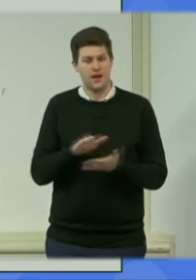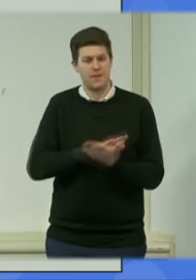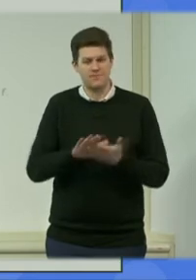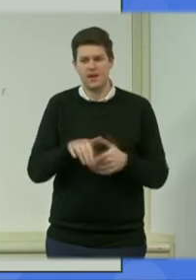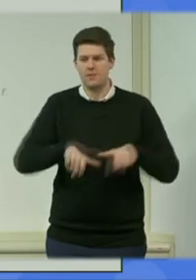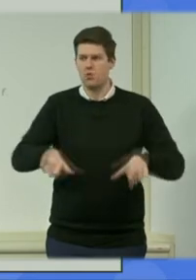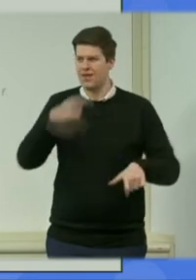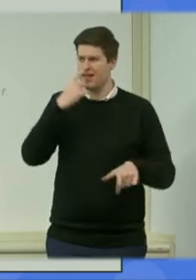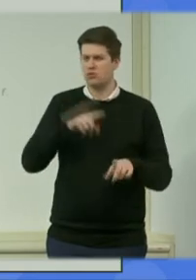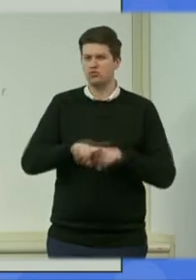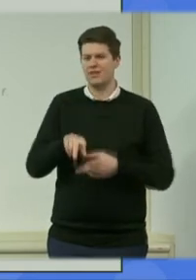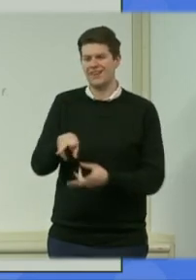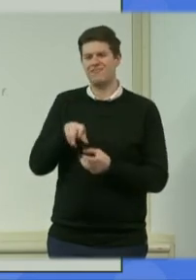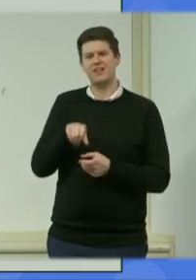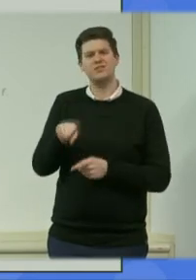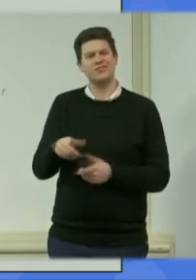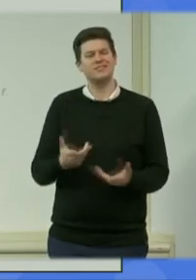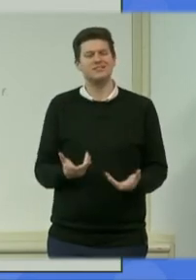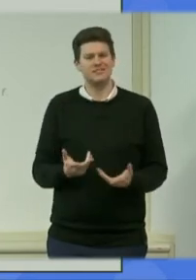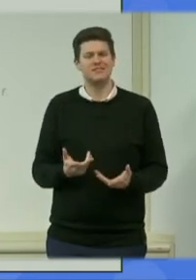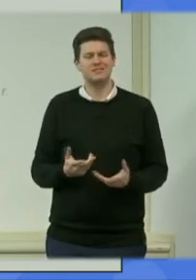their tax. That's a bad idea.